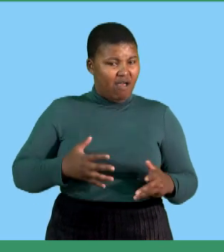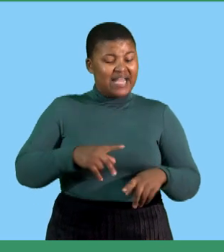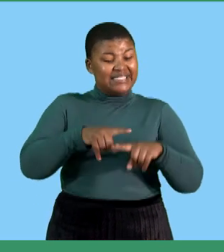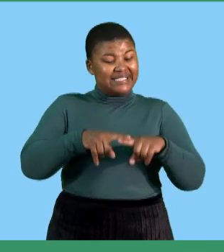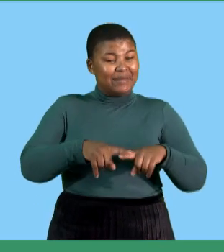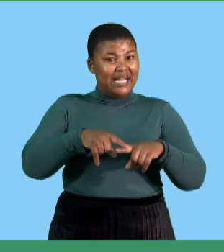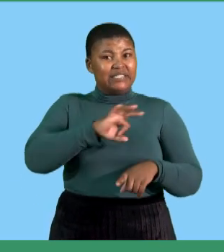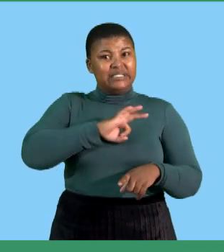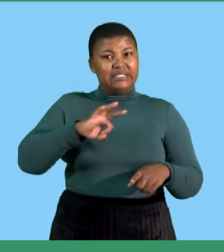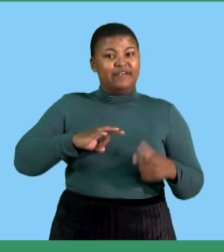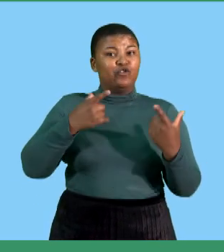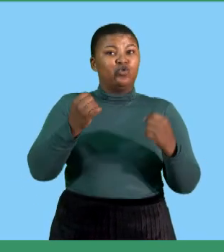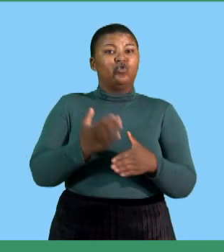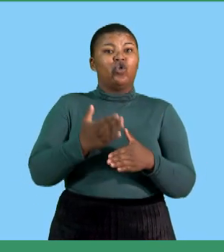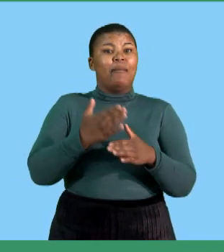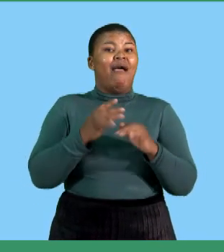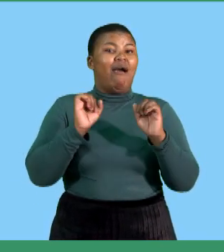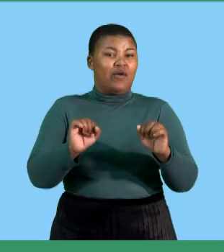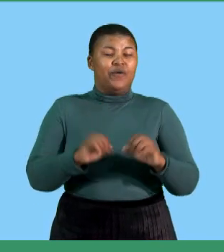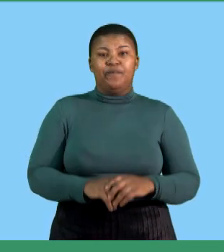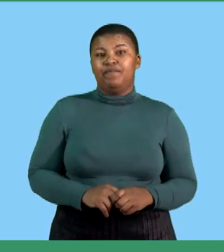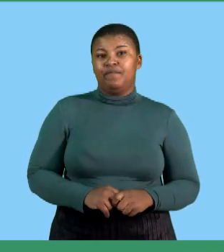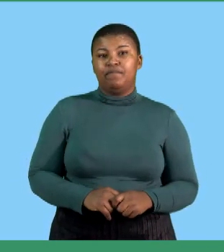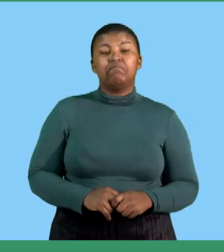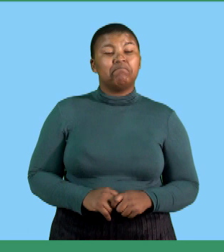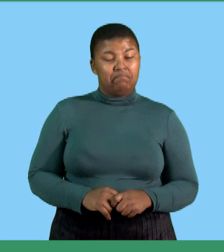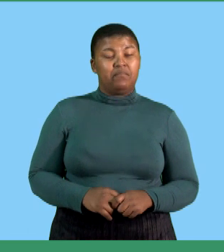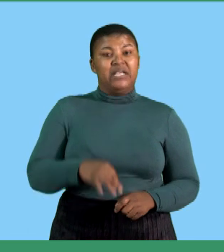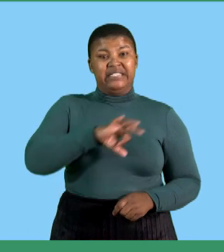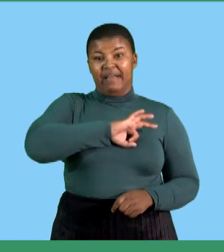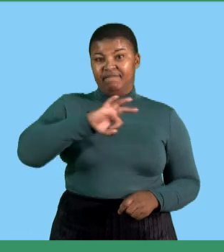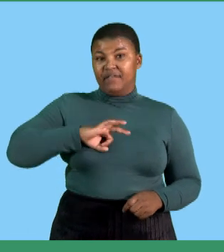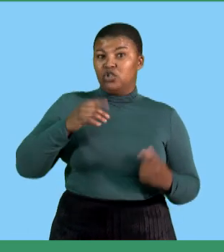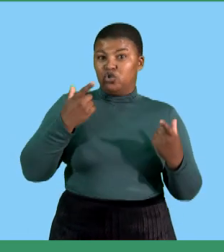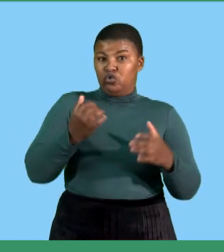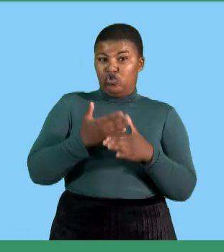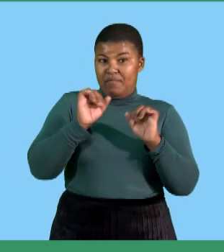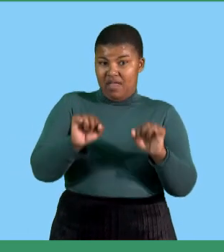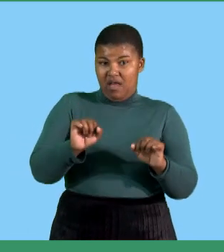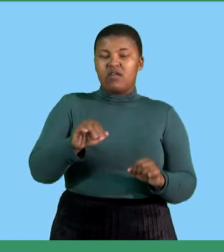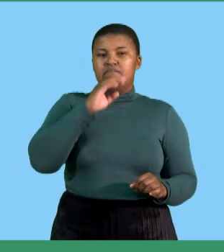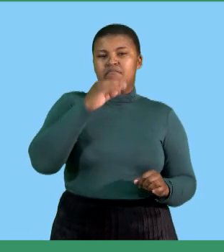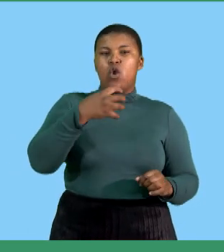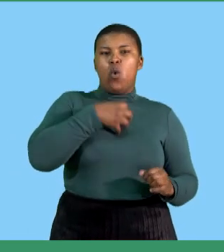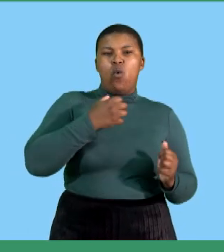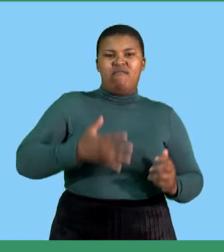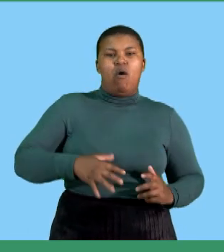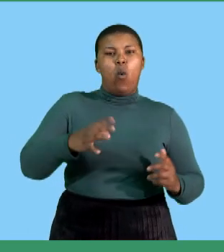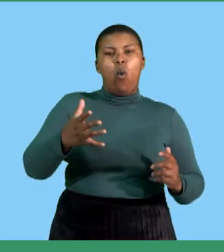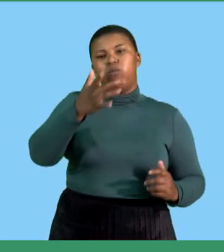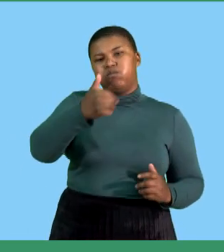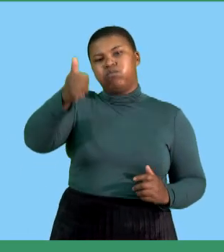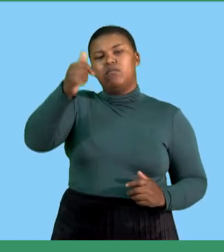certain duties, to do their job. And in return, of course, the employer pays the employees to do their job. So